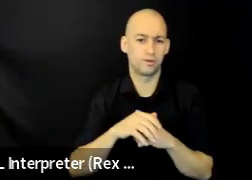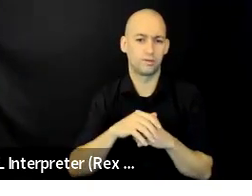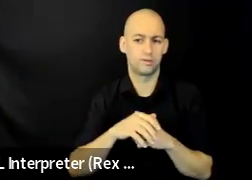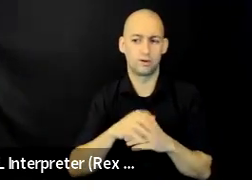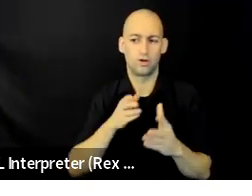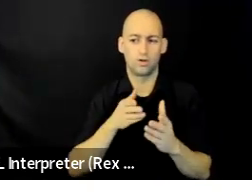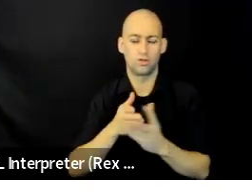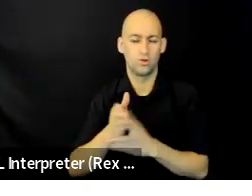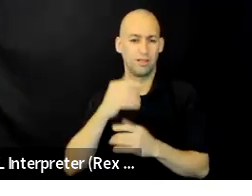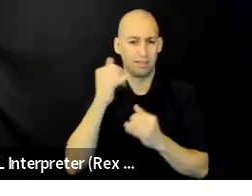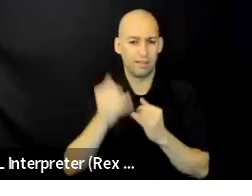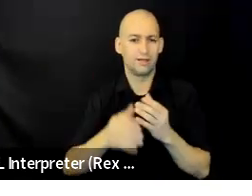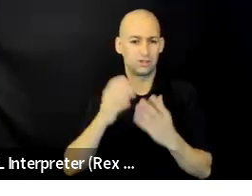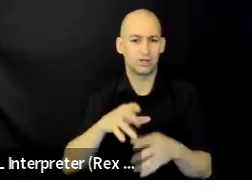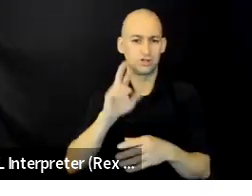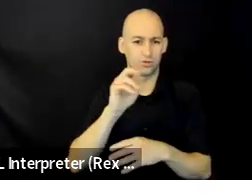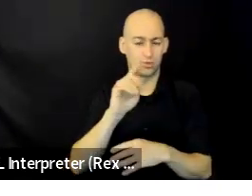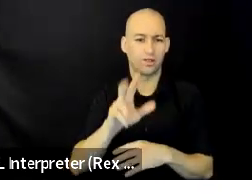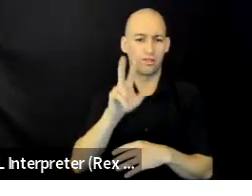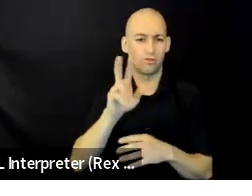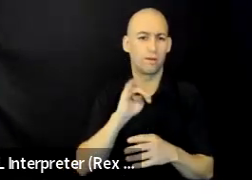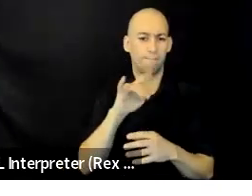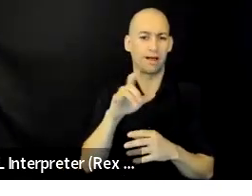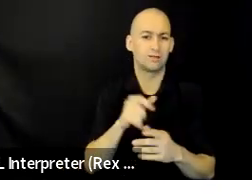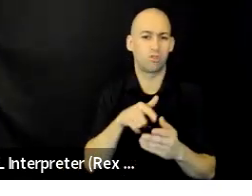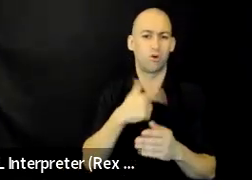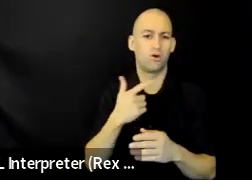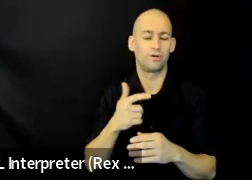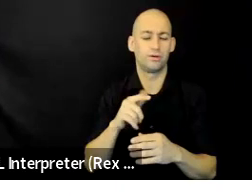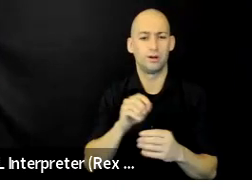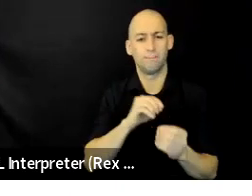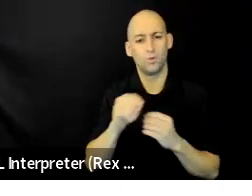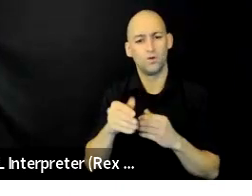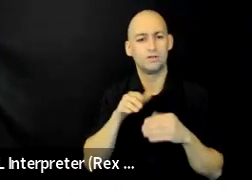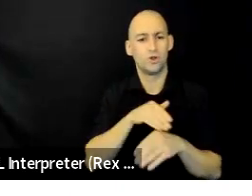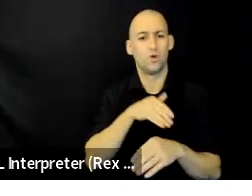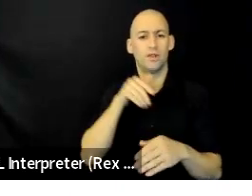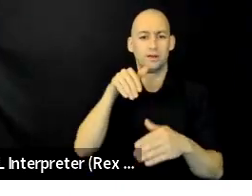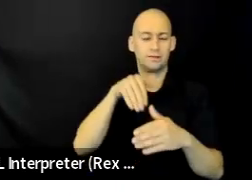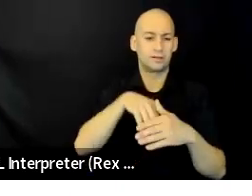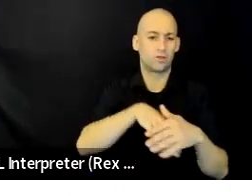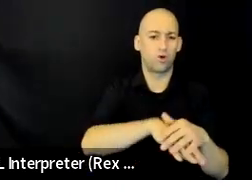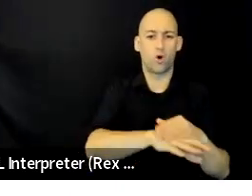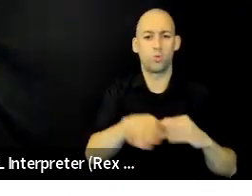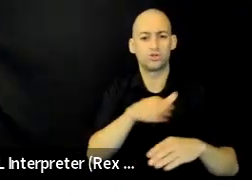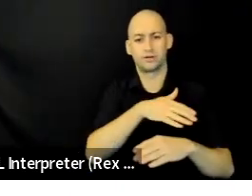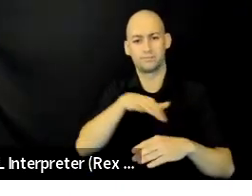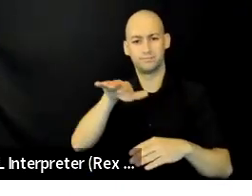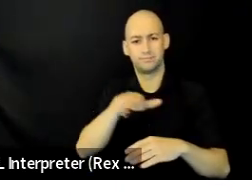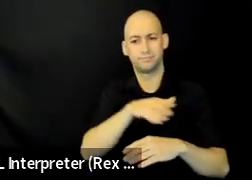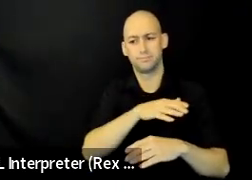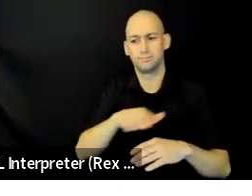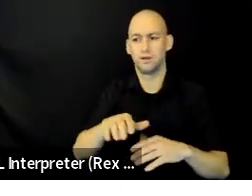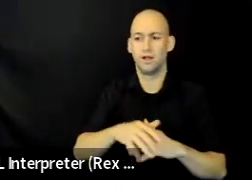chance grade that's about 3 miles long, a segment that is moving slowly into the ocean. In sections, it's gone down